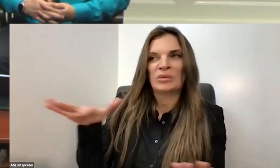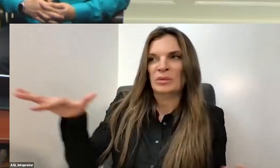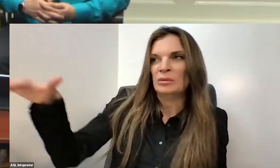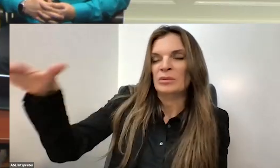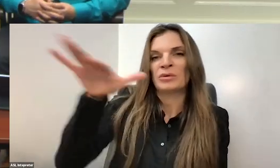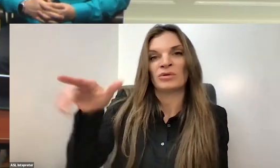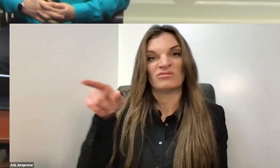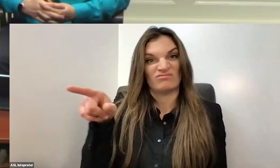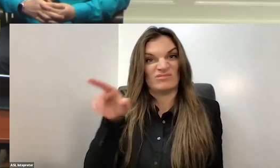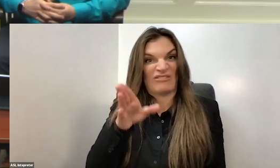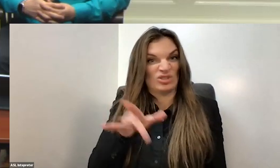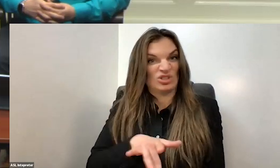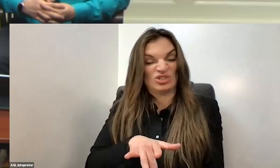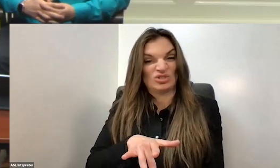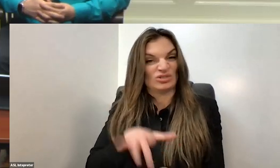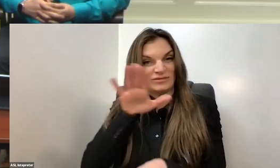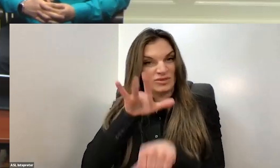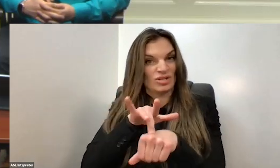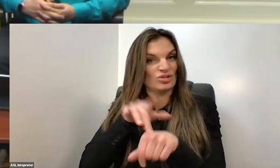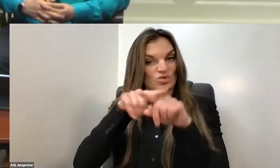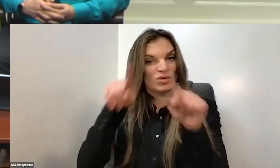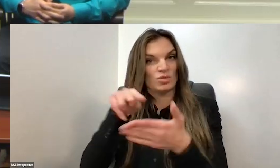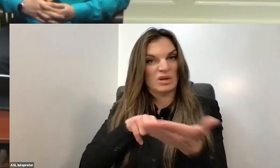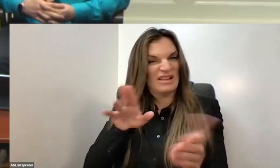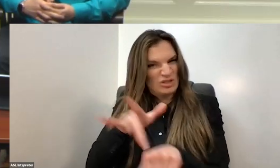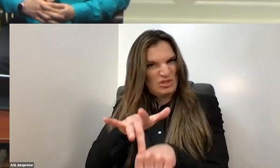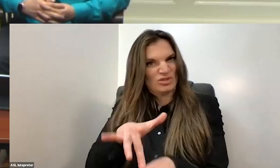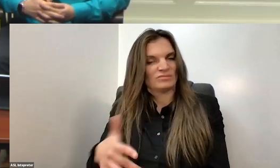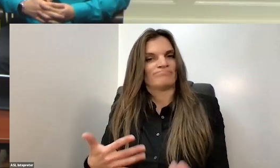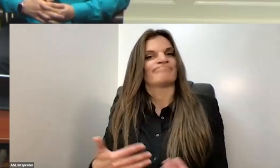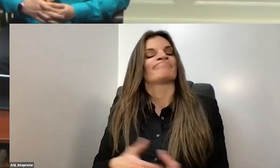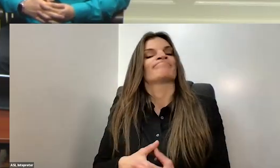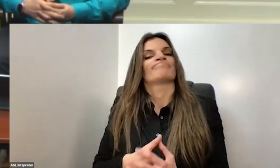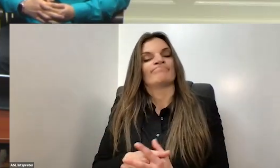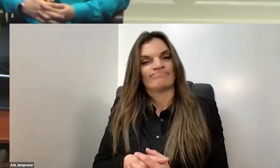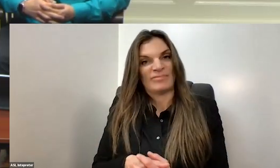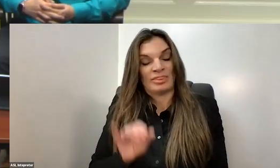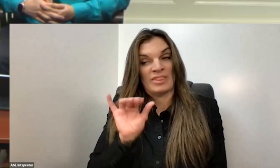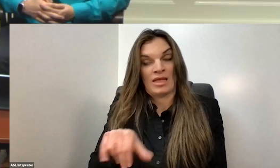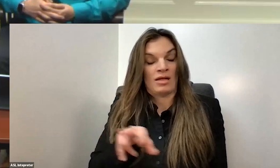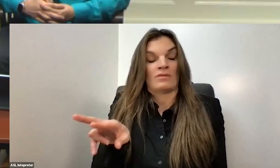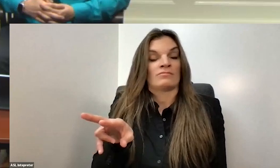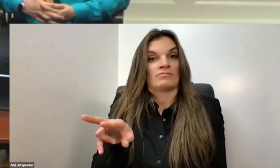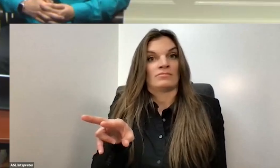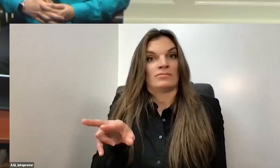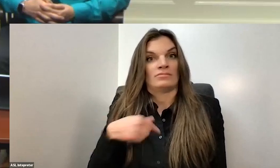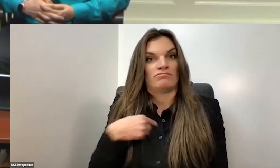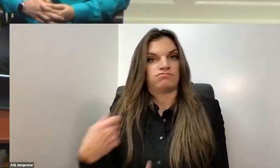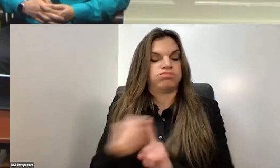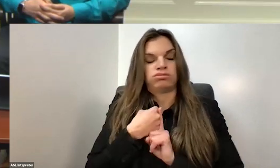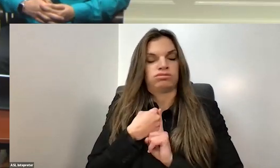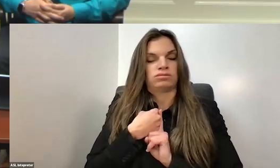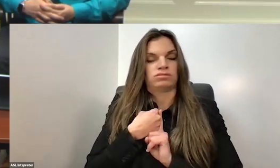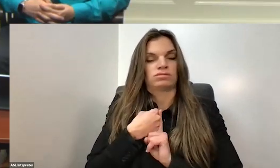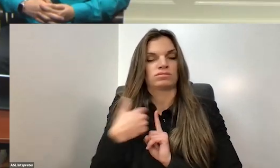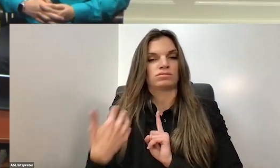screen enlargement software or to use a screen reader, that had a profound impact on me. And I knew then